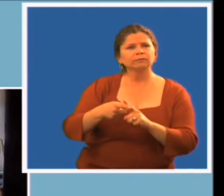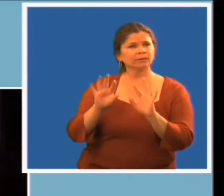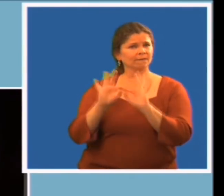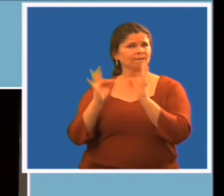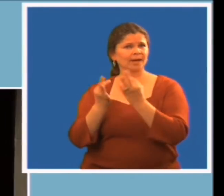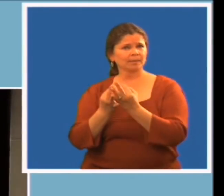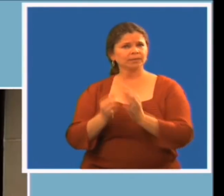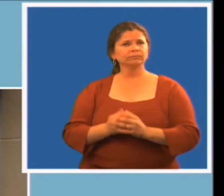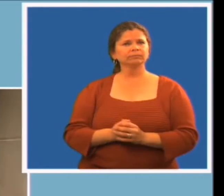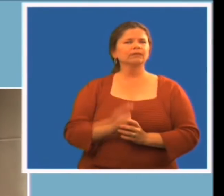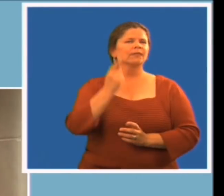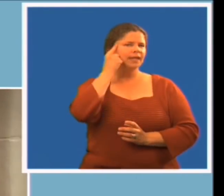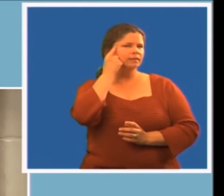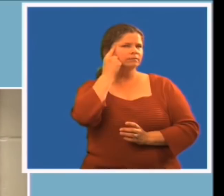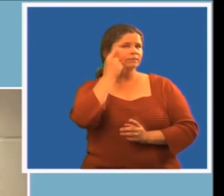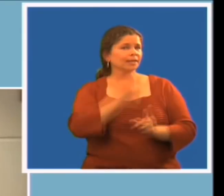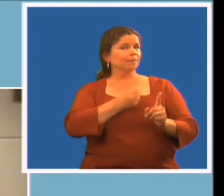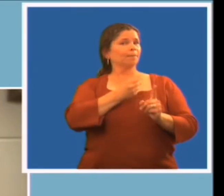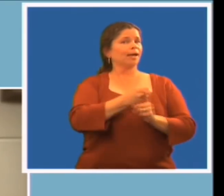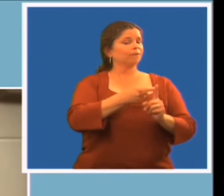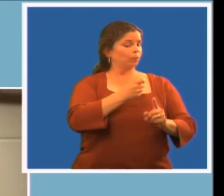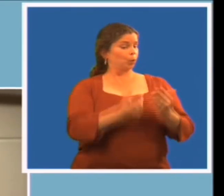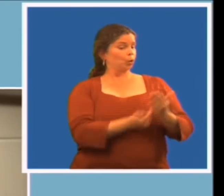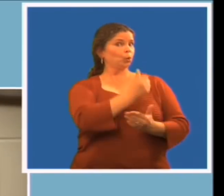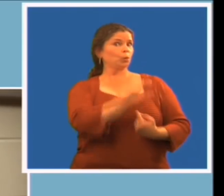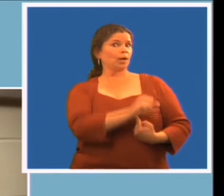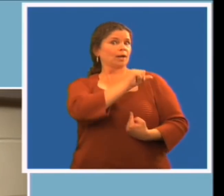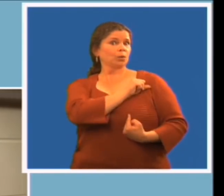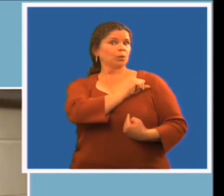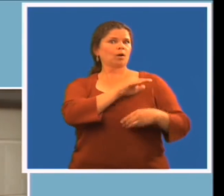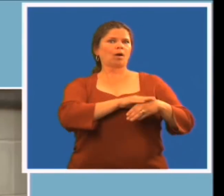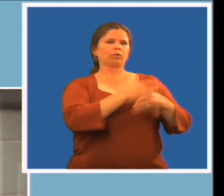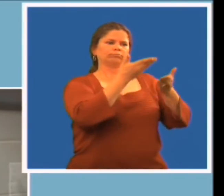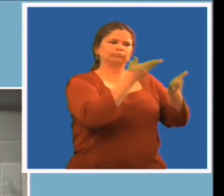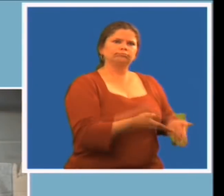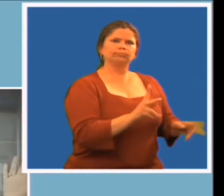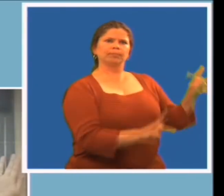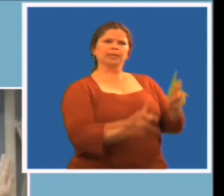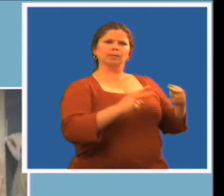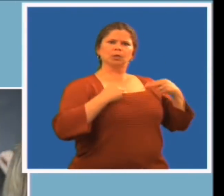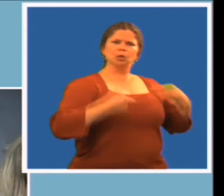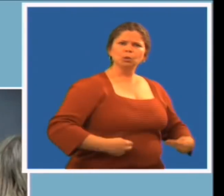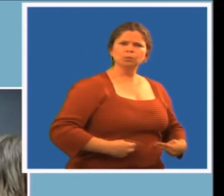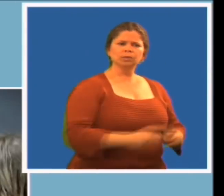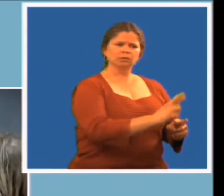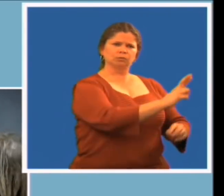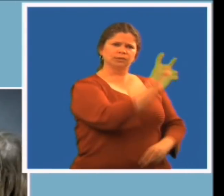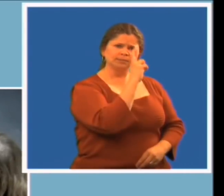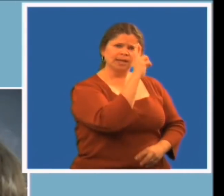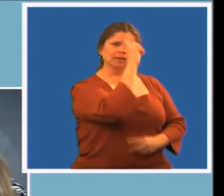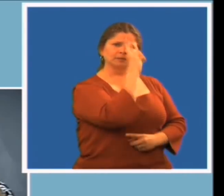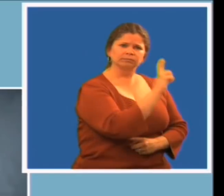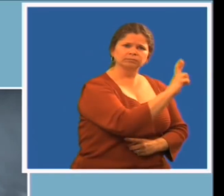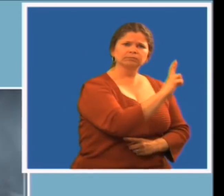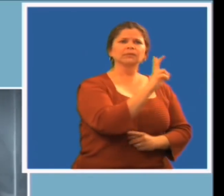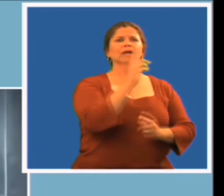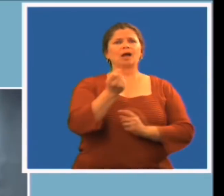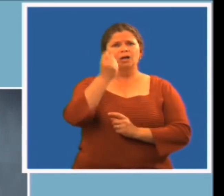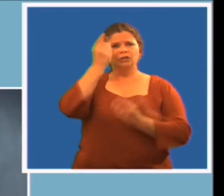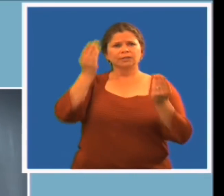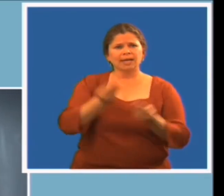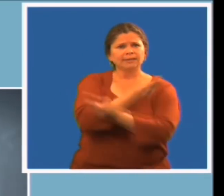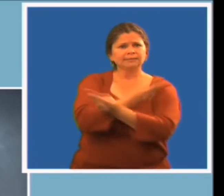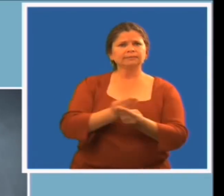will impact on students, their friends, and their families. Think of the impact of that new attitude on human